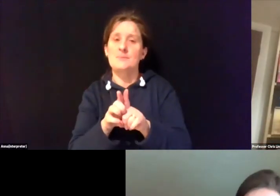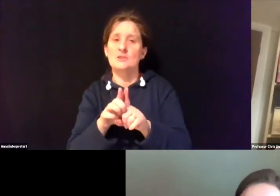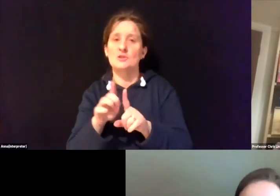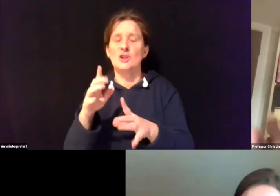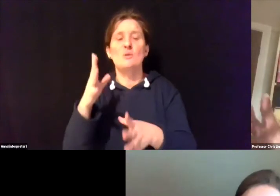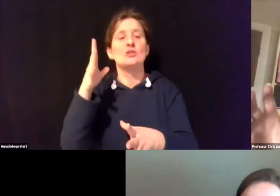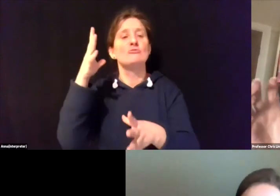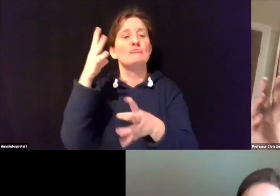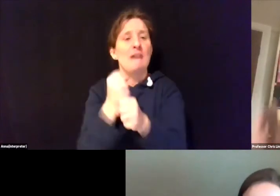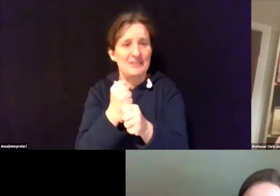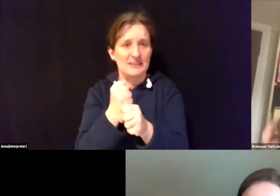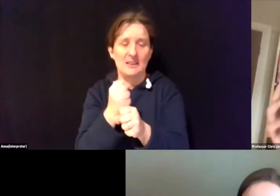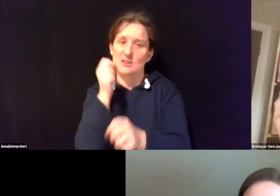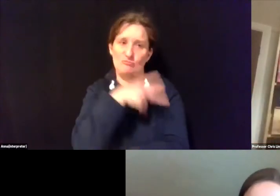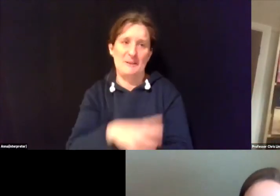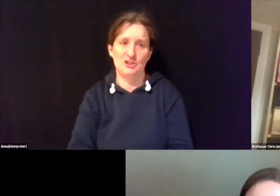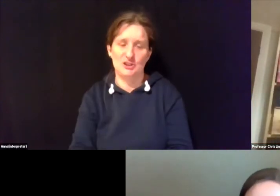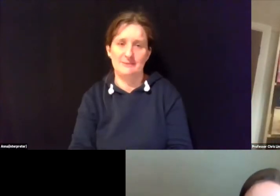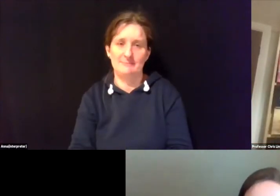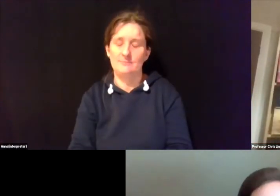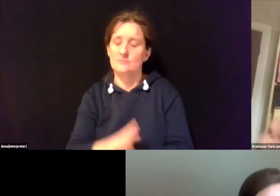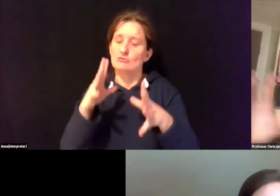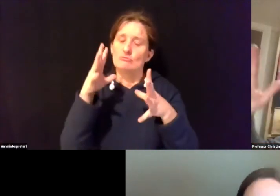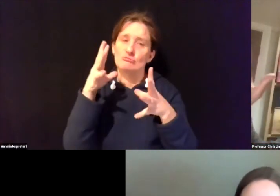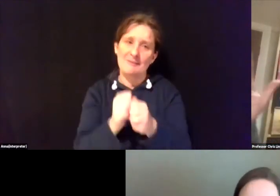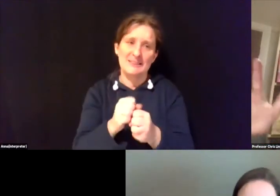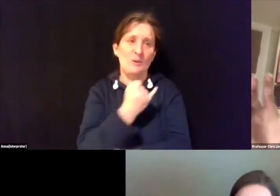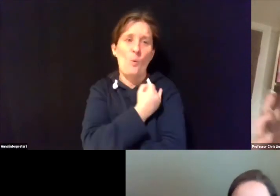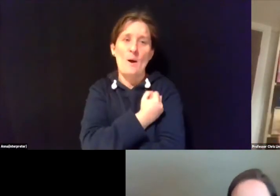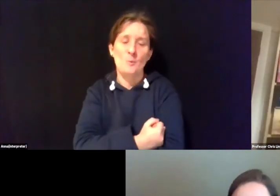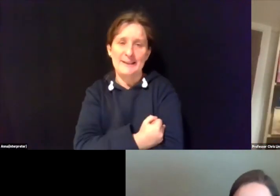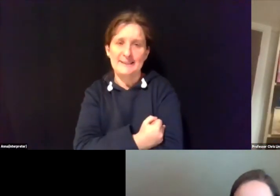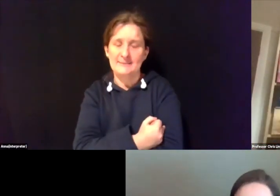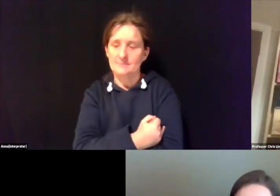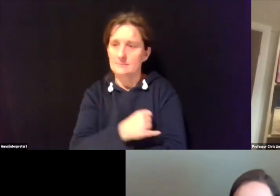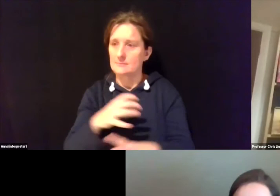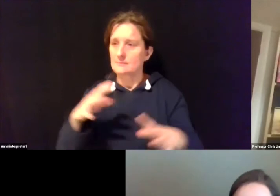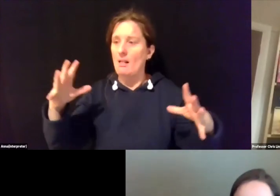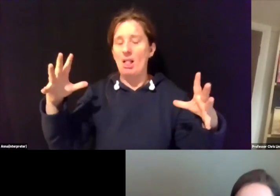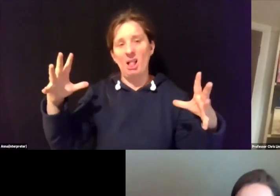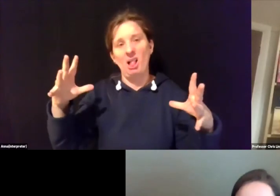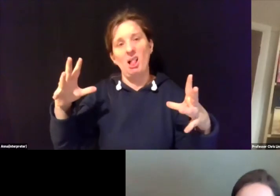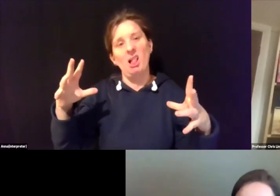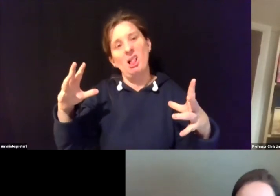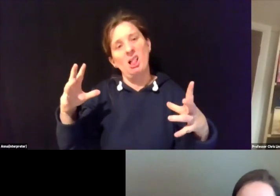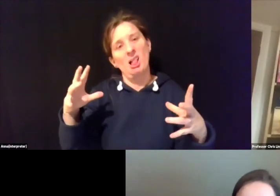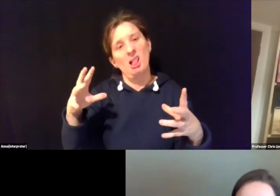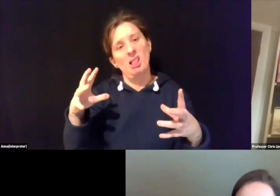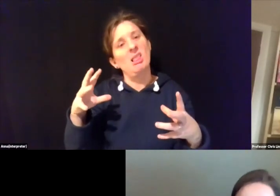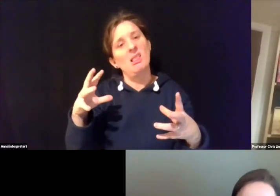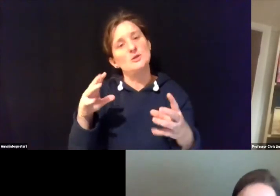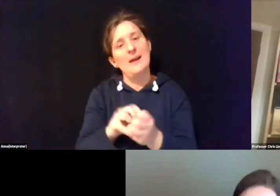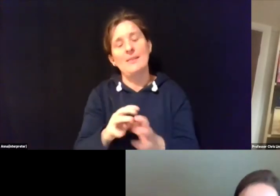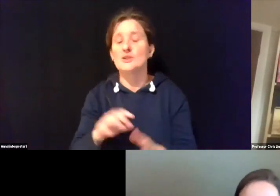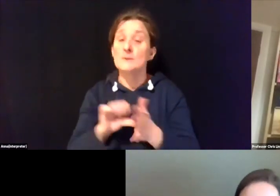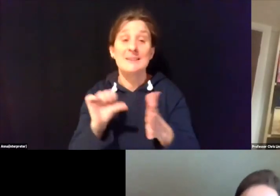rubbish. So gravity is such a weak force that it struggles to bring things together. And so it's very difficult to